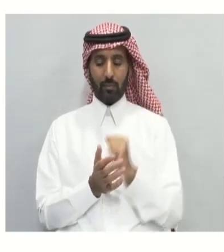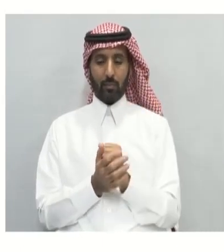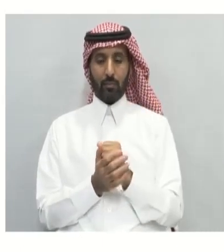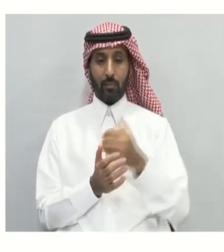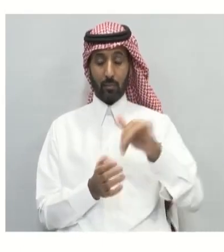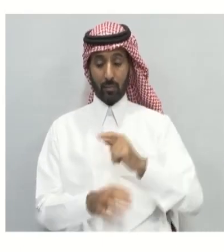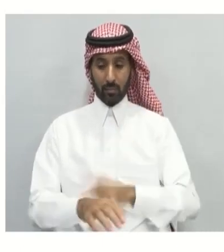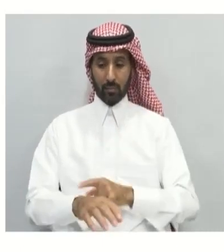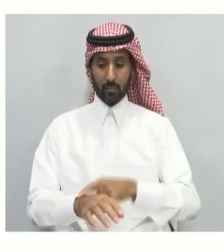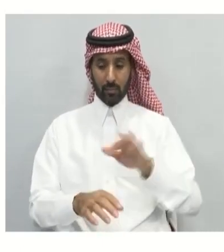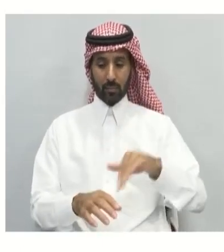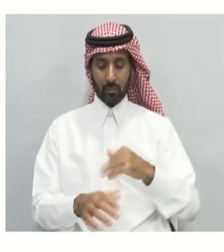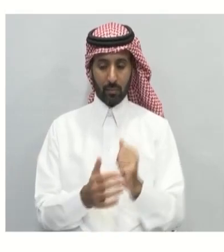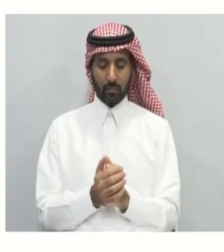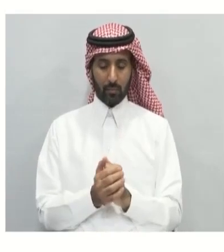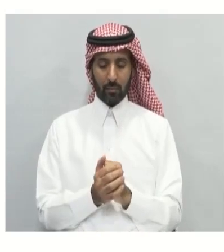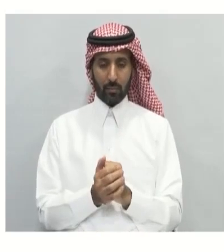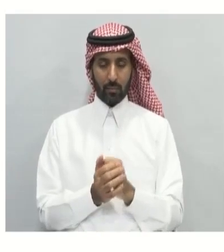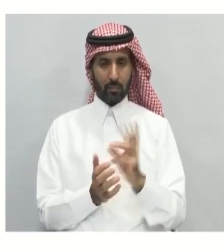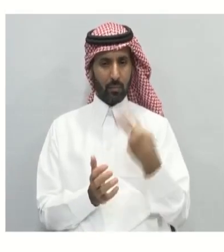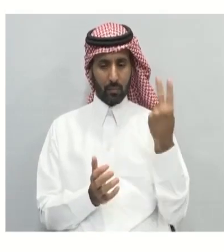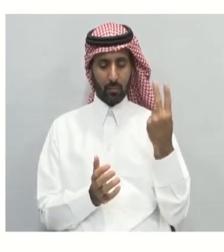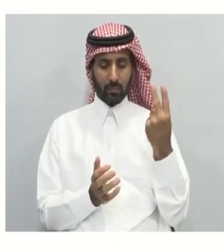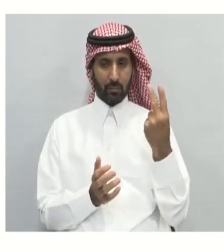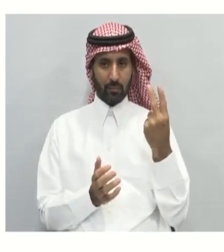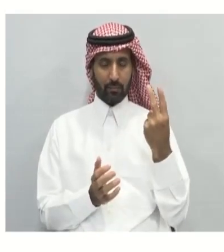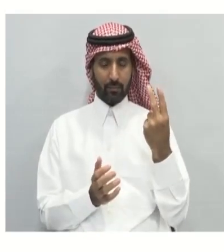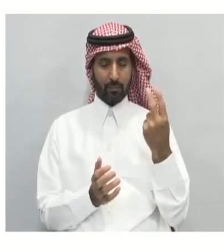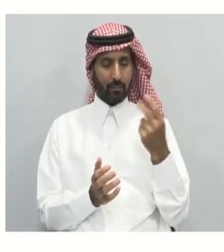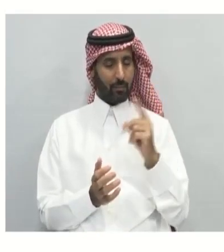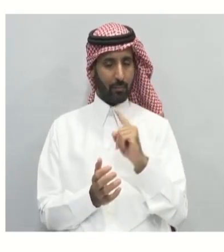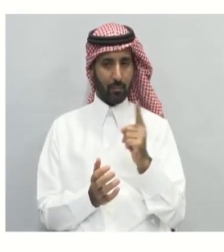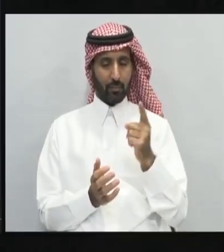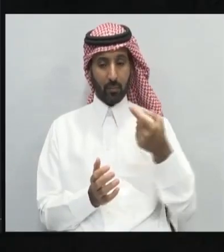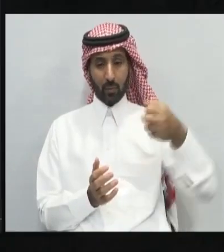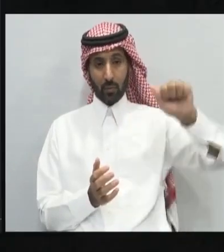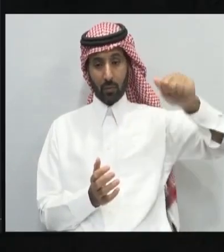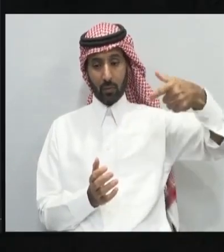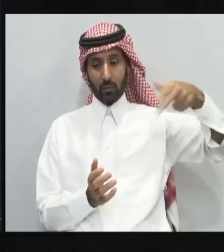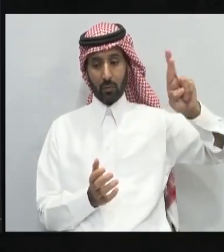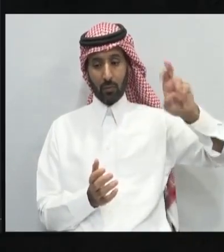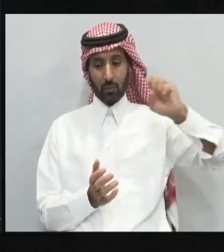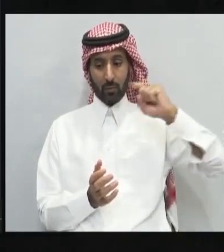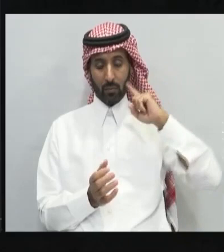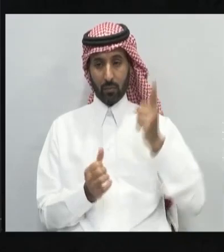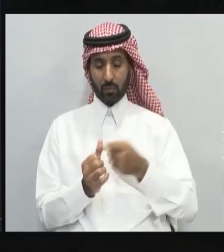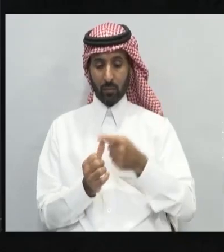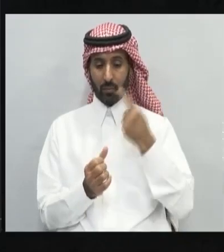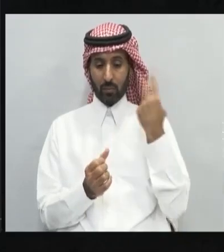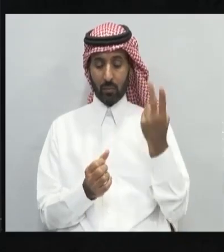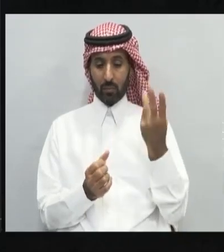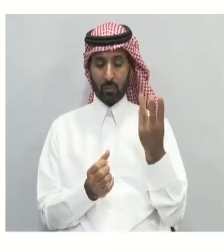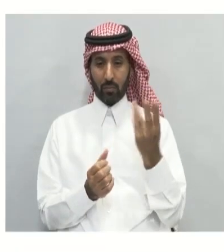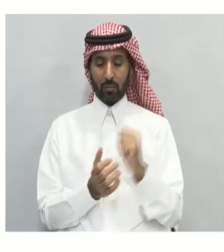visiting hours is, do you think it is? Visiting hours, not when. 2 to 8, more than